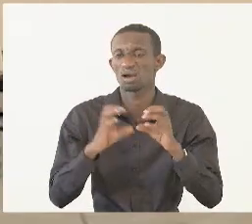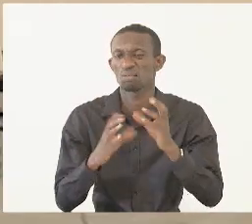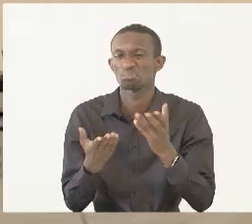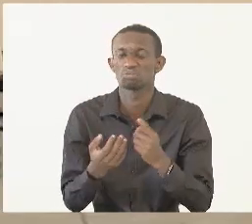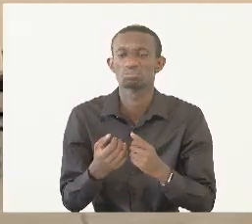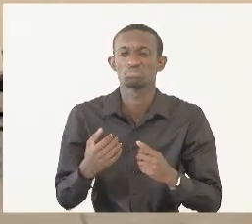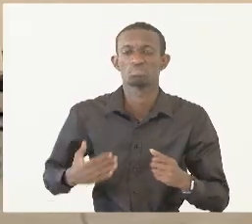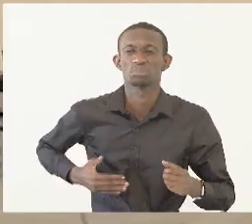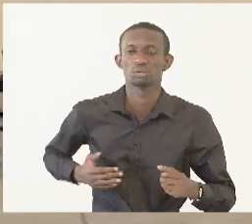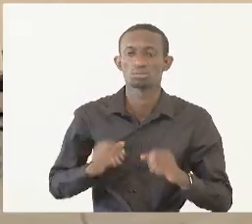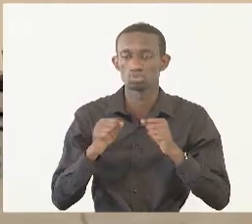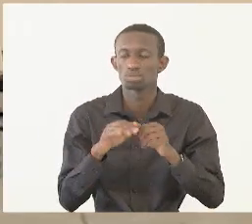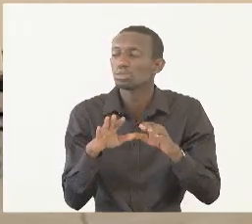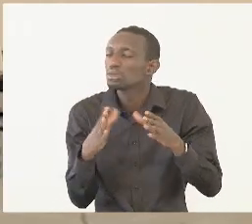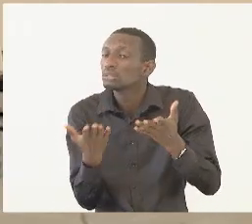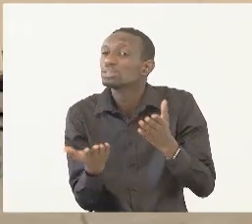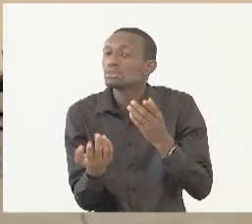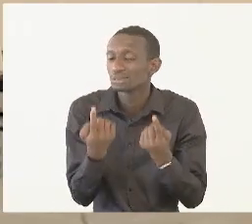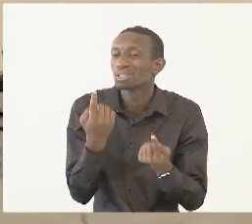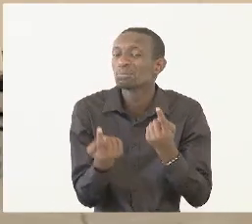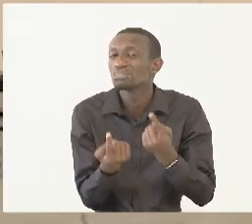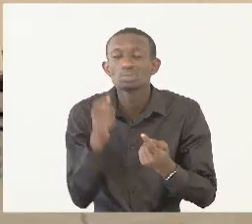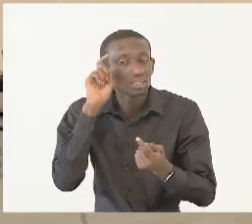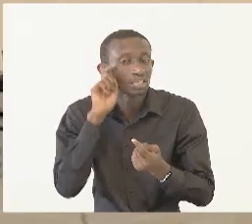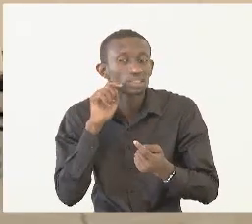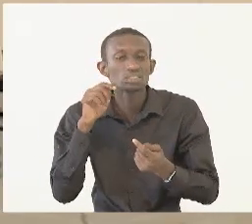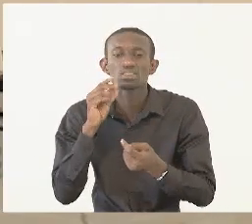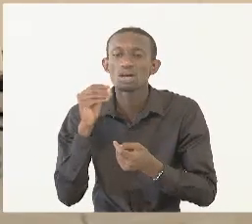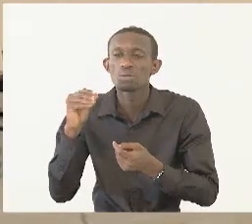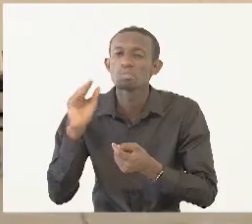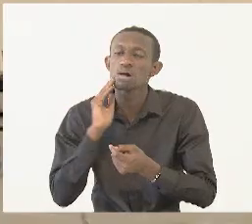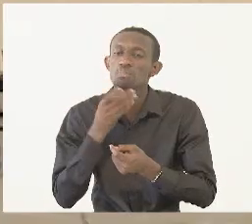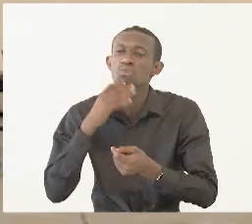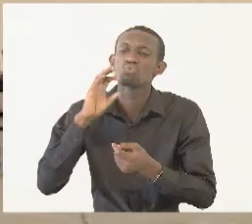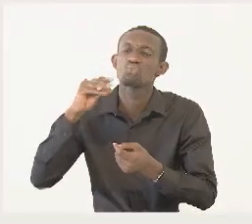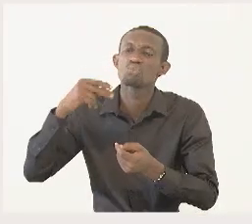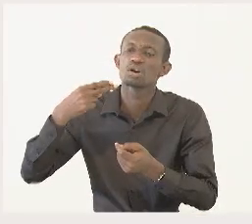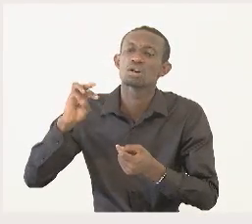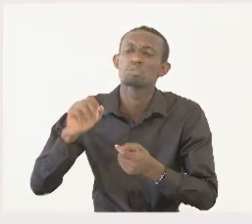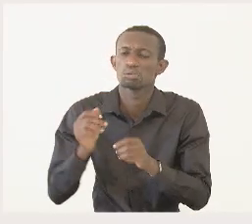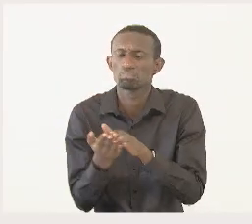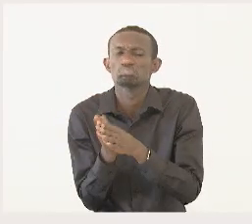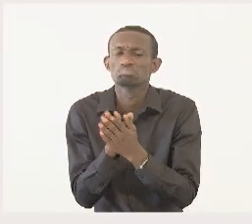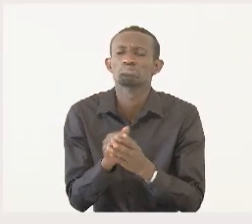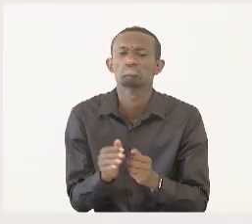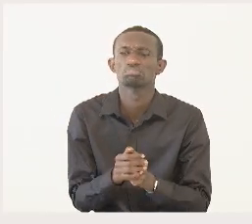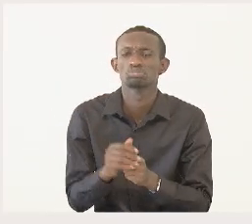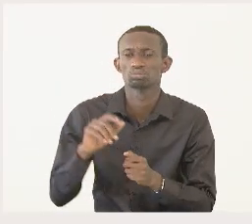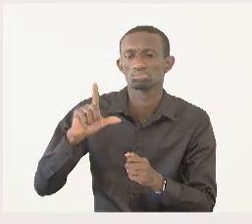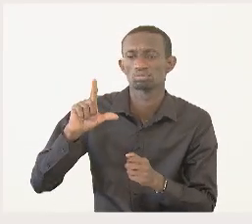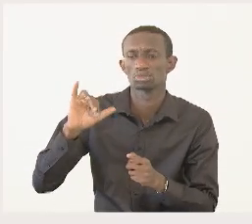just be modified, can just be changed by the liver, and others sent to the kidney for